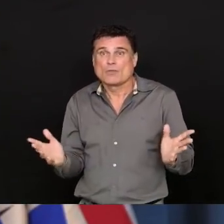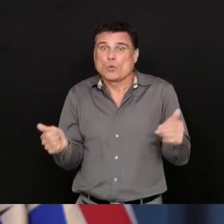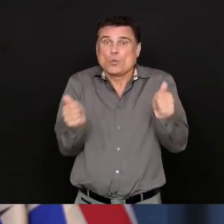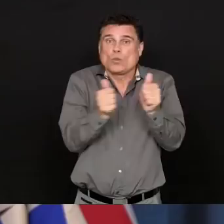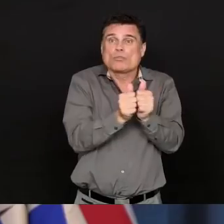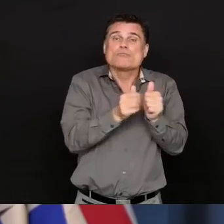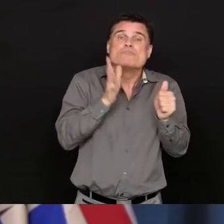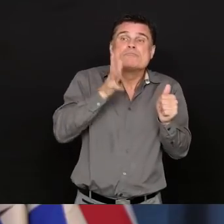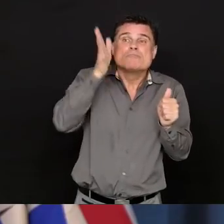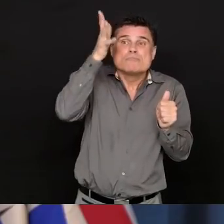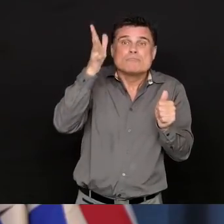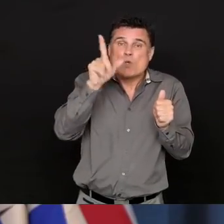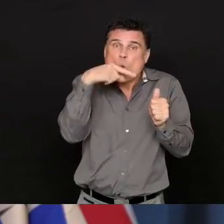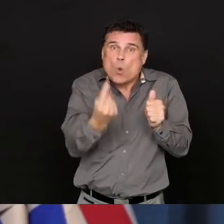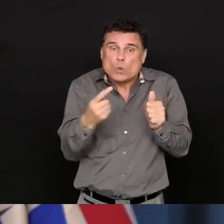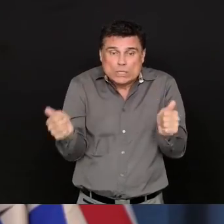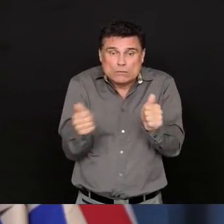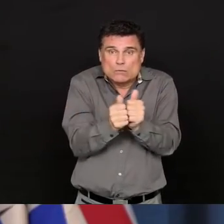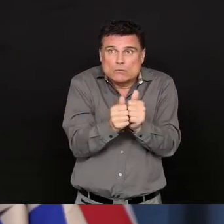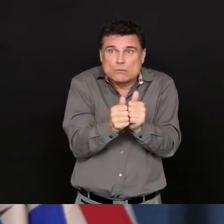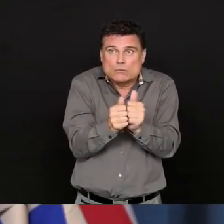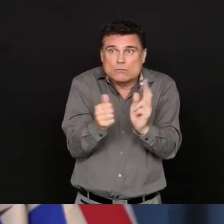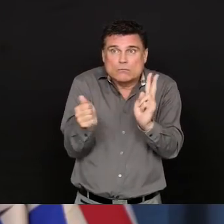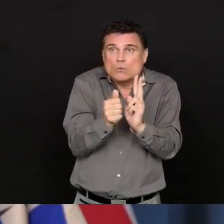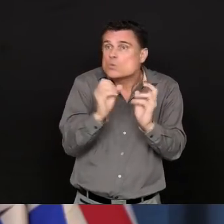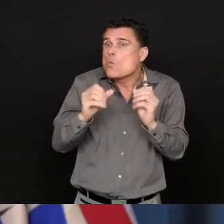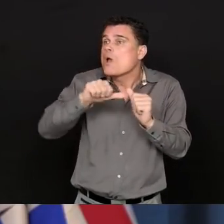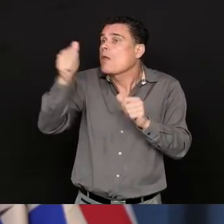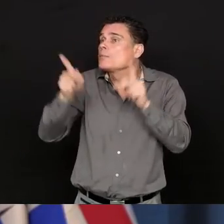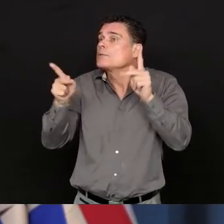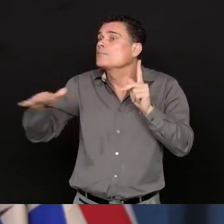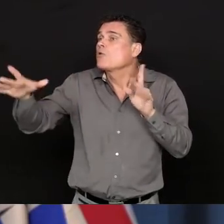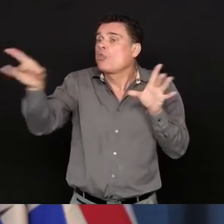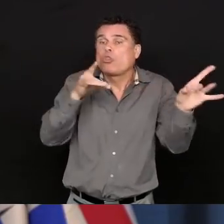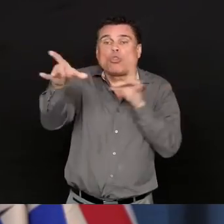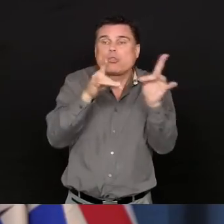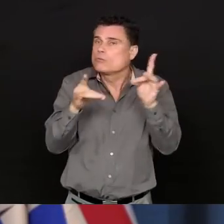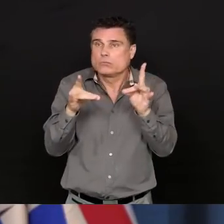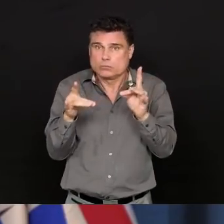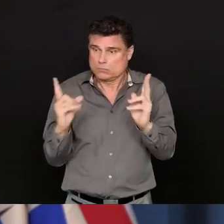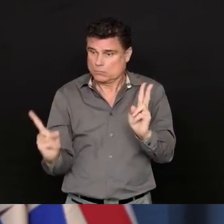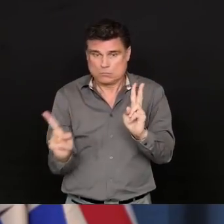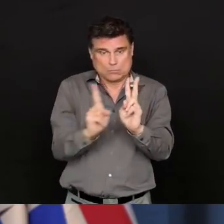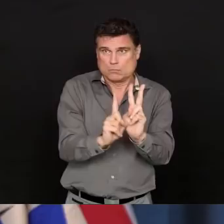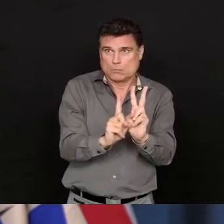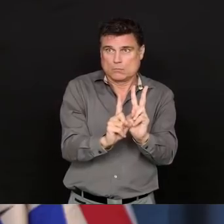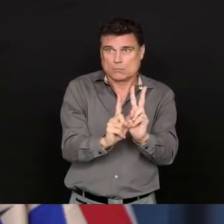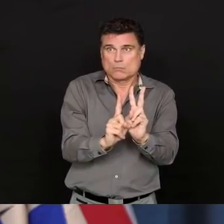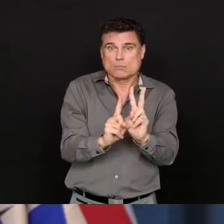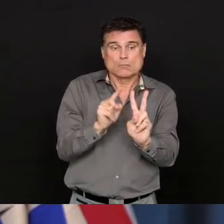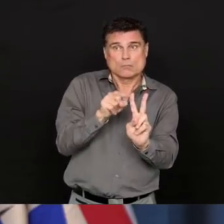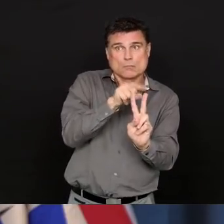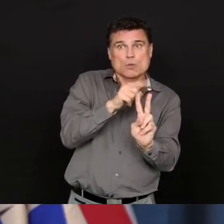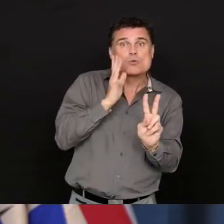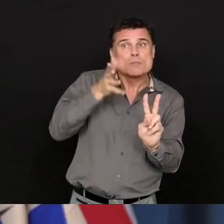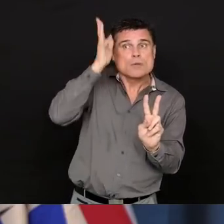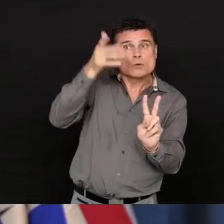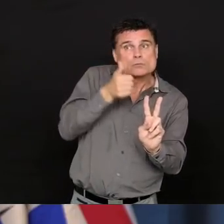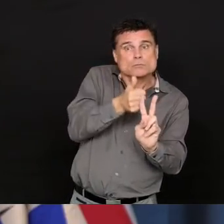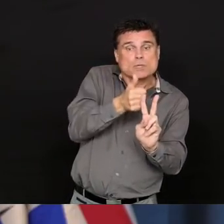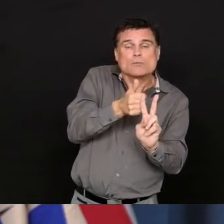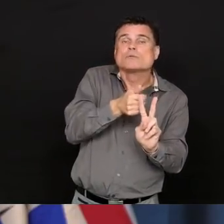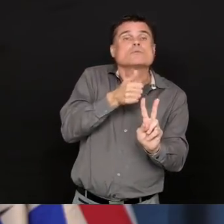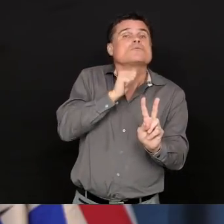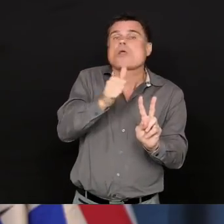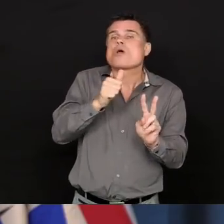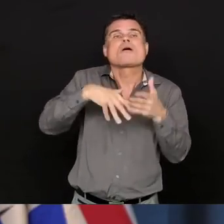there's many healthy grandparents out there that are perfectly fine and will be able to look after the kids and